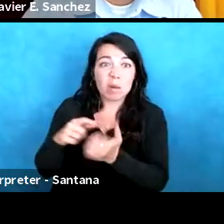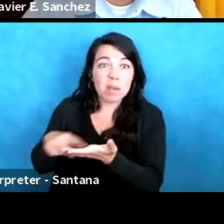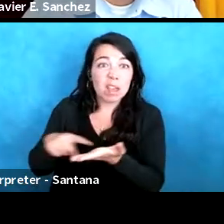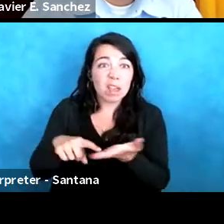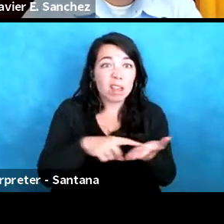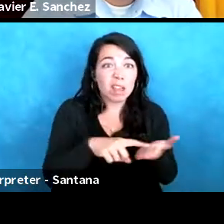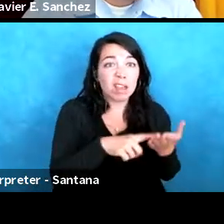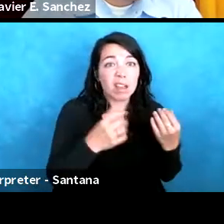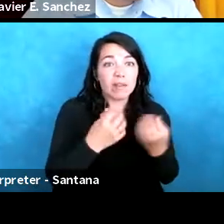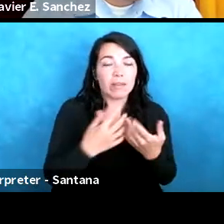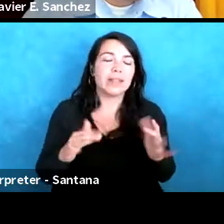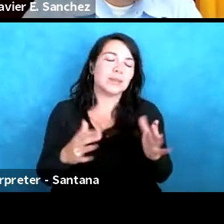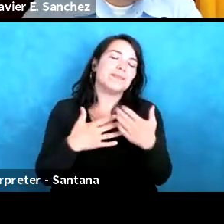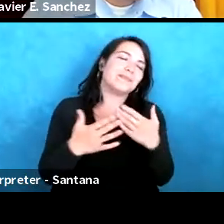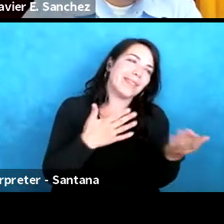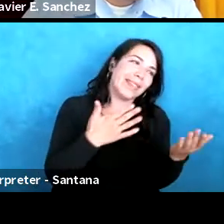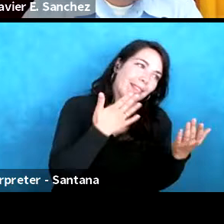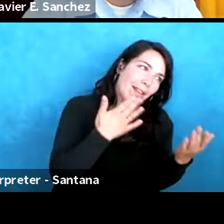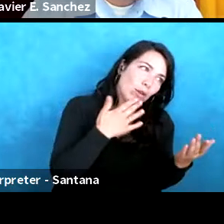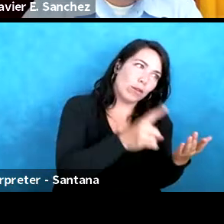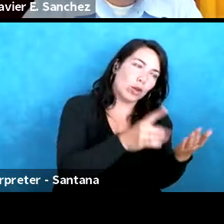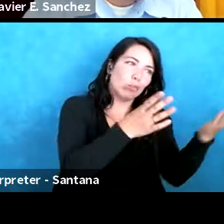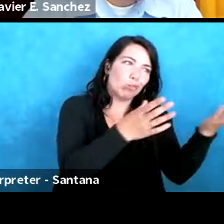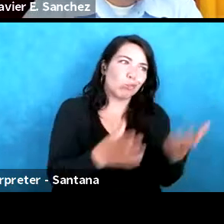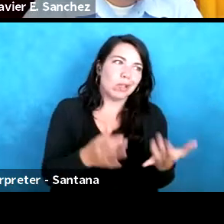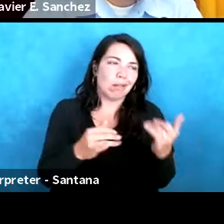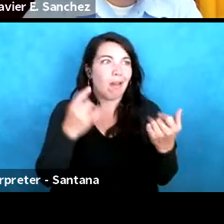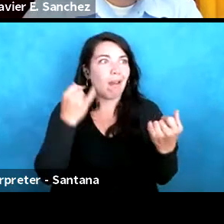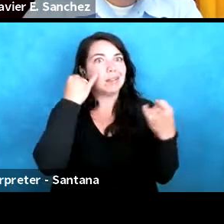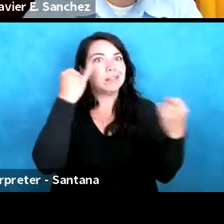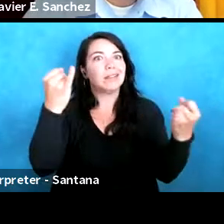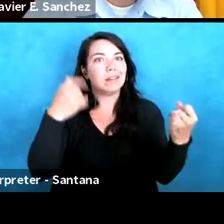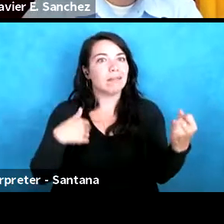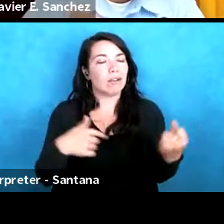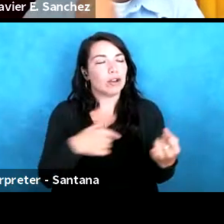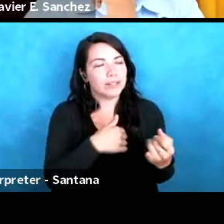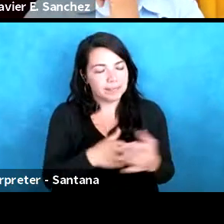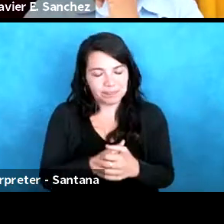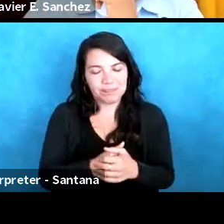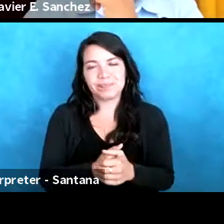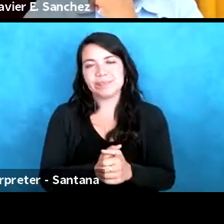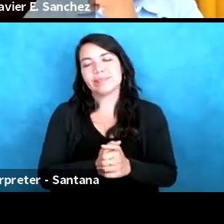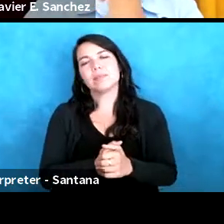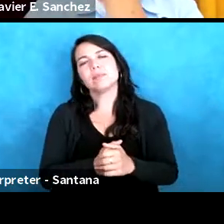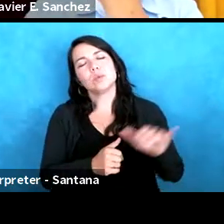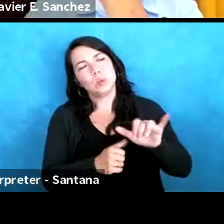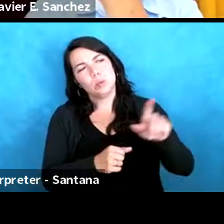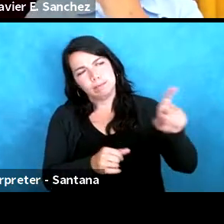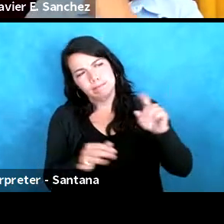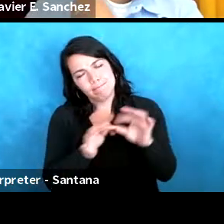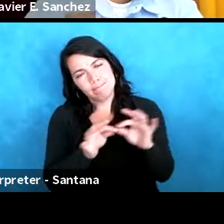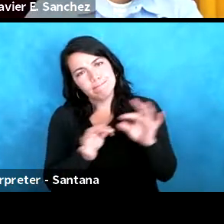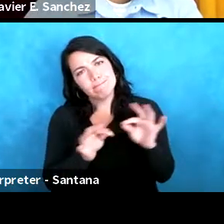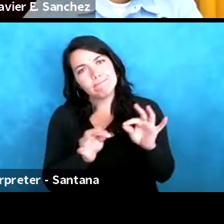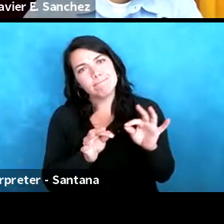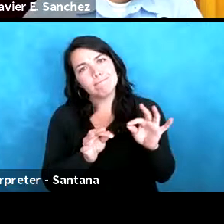for bringing that, bringing this to us. You also stated that this is, you stated in public safety